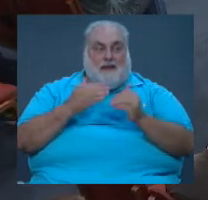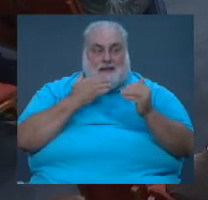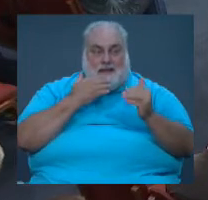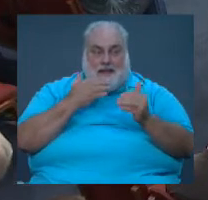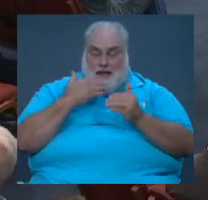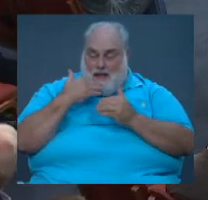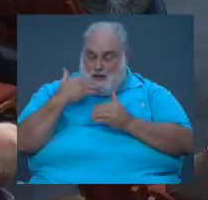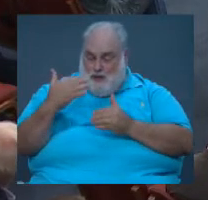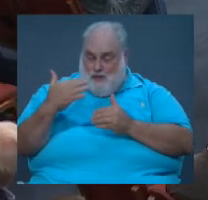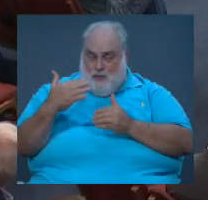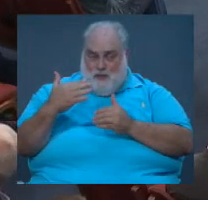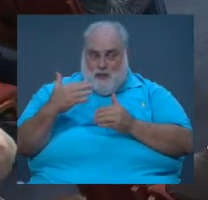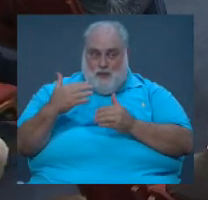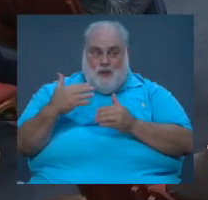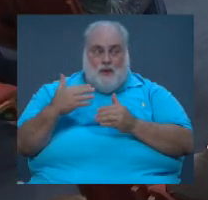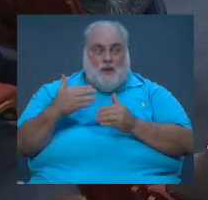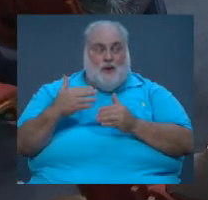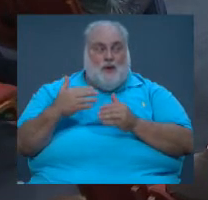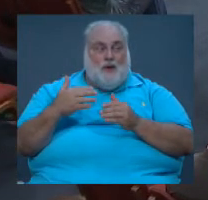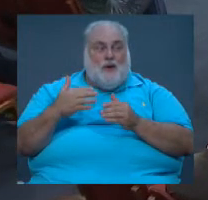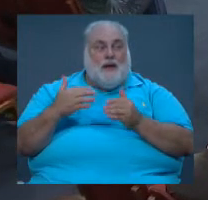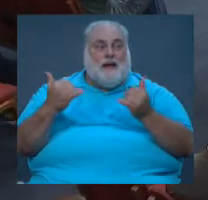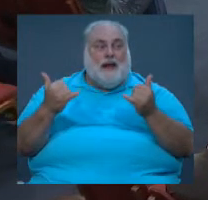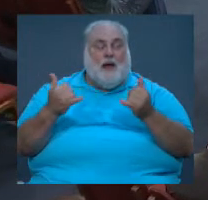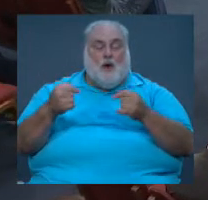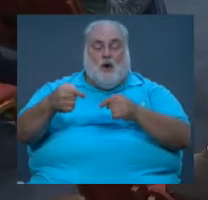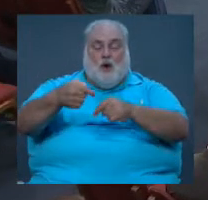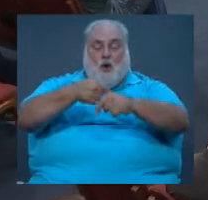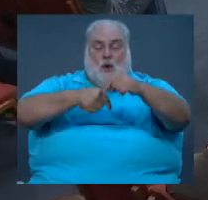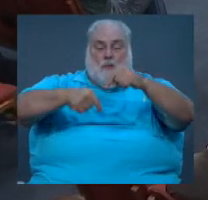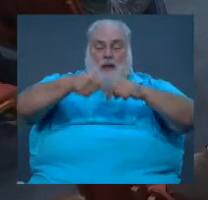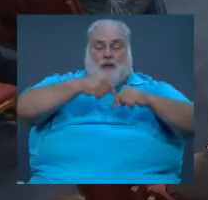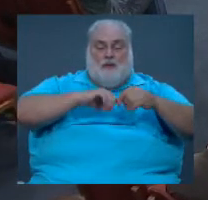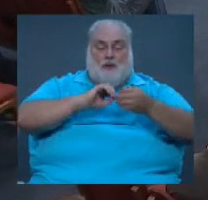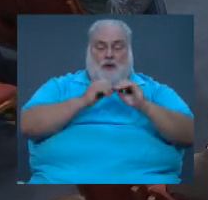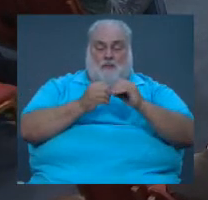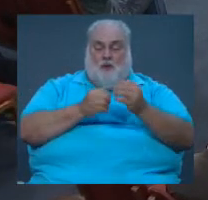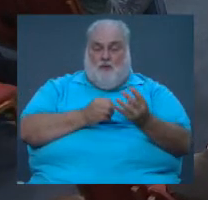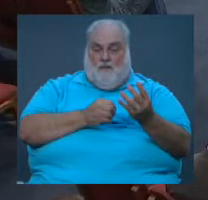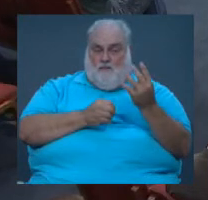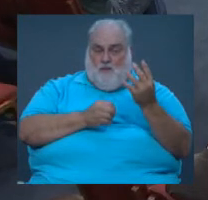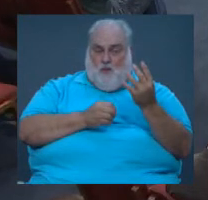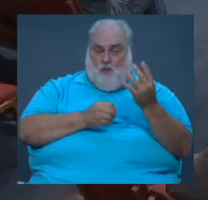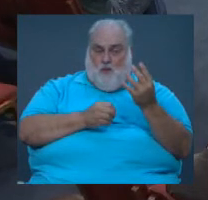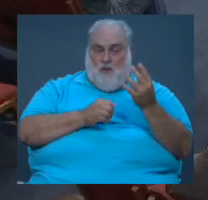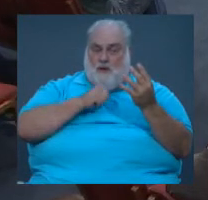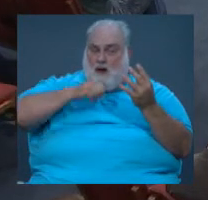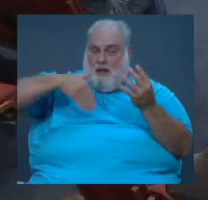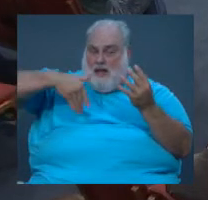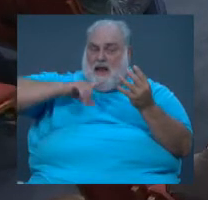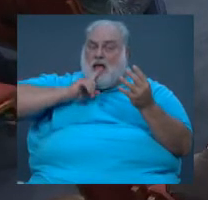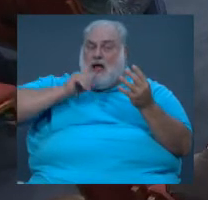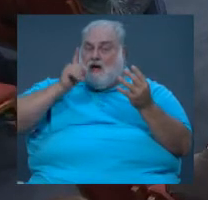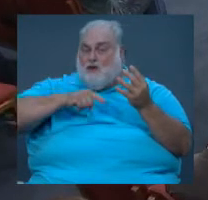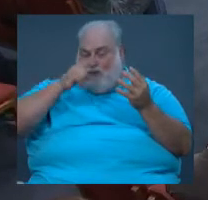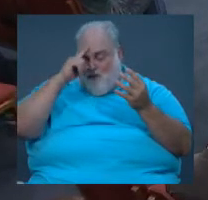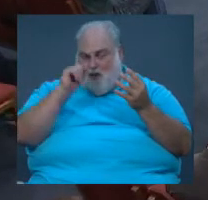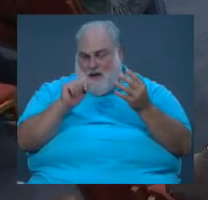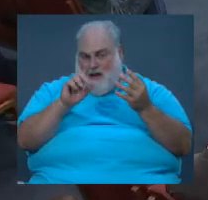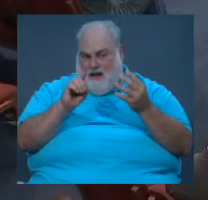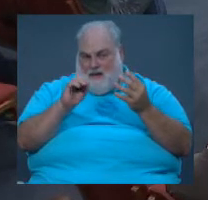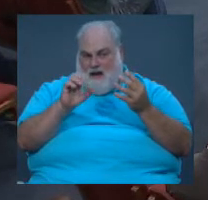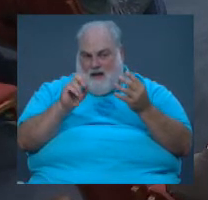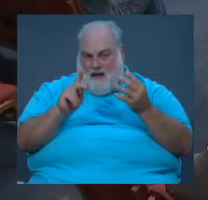you, Director Richardson. We're going to go back to item number 4 that was not answered for Director Adcock.